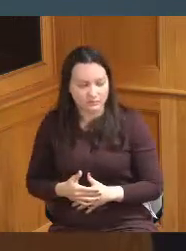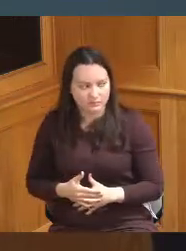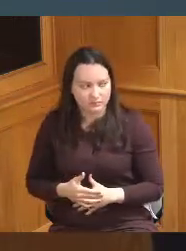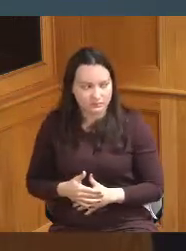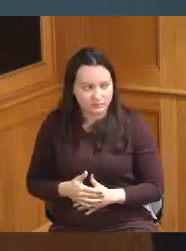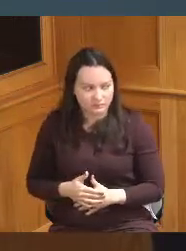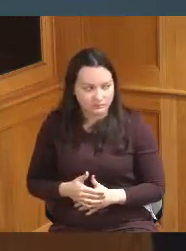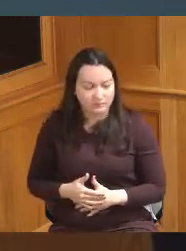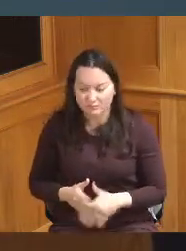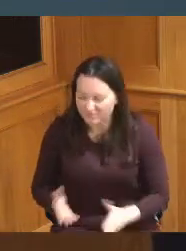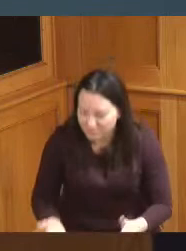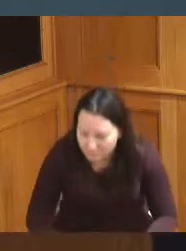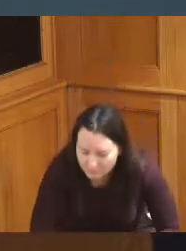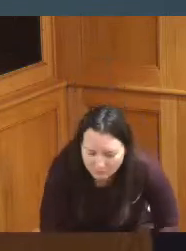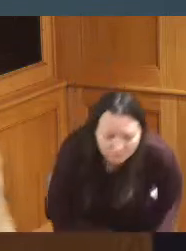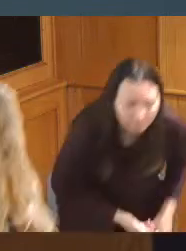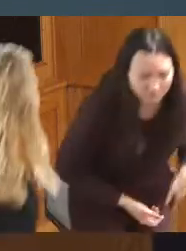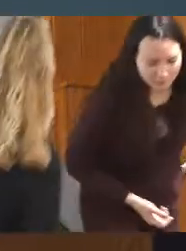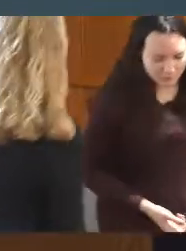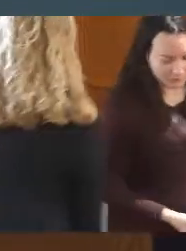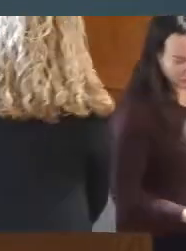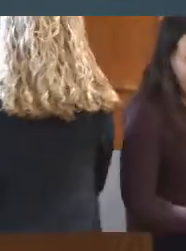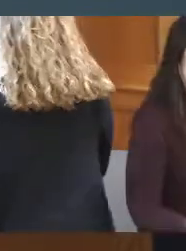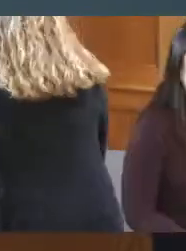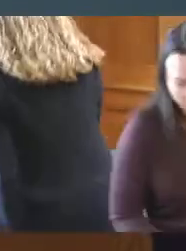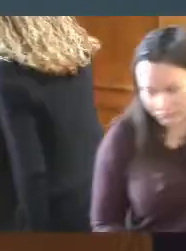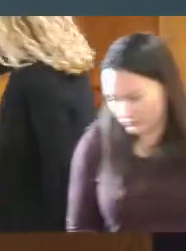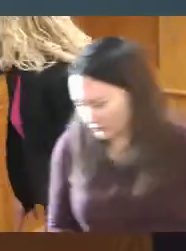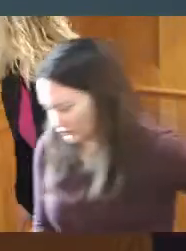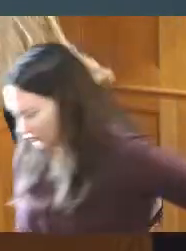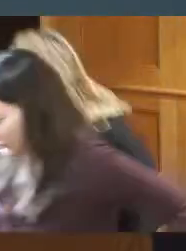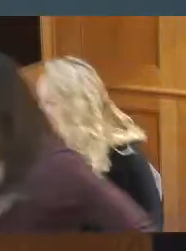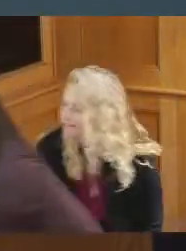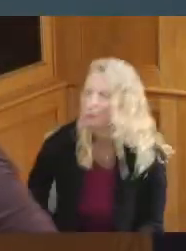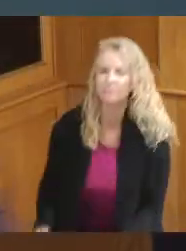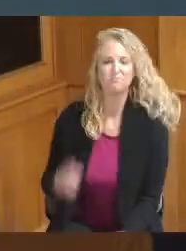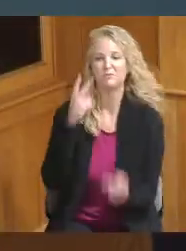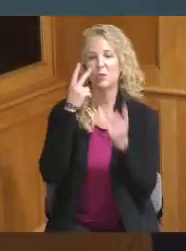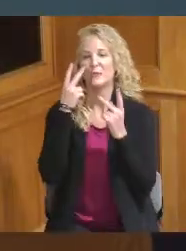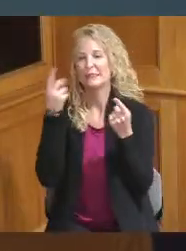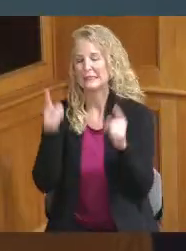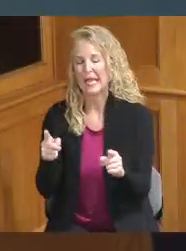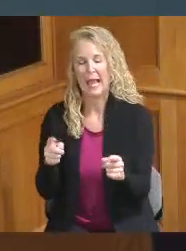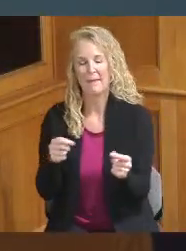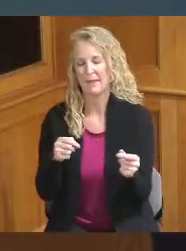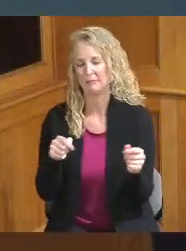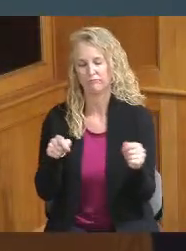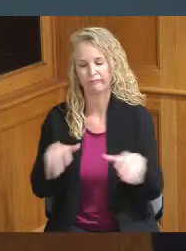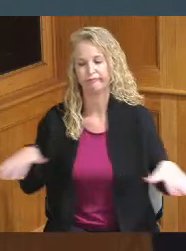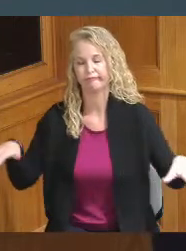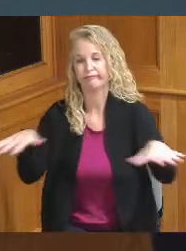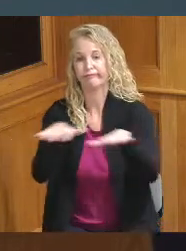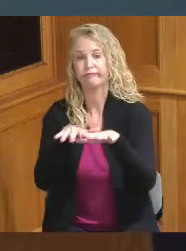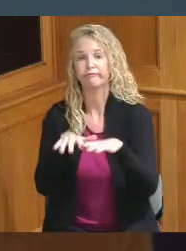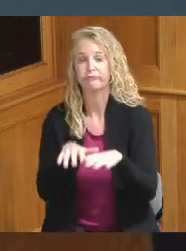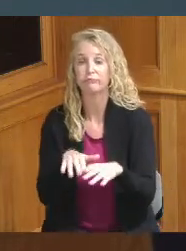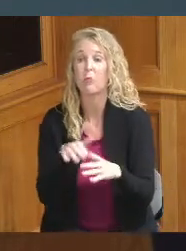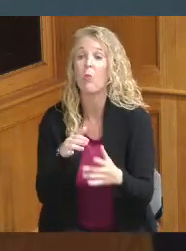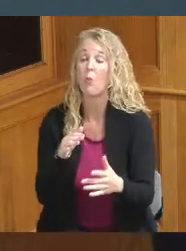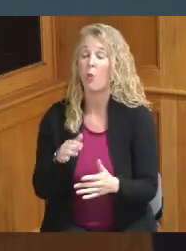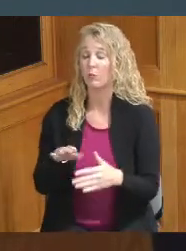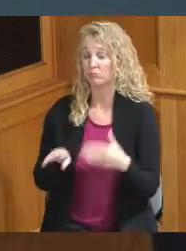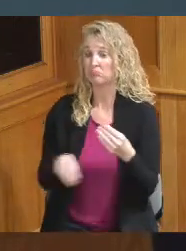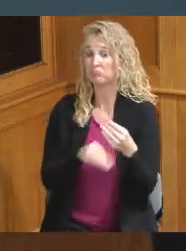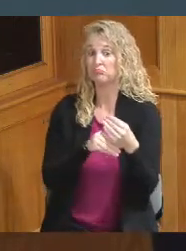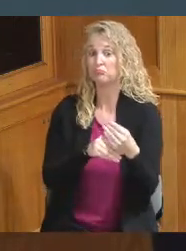not just for Lincoln Heights, but other areas that we're seeing that happening. Also, in addition to